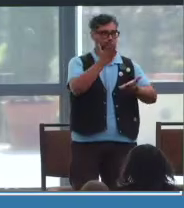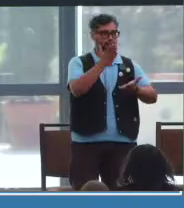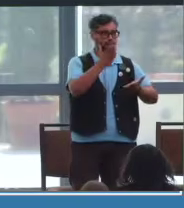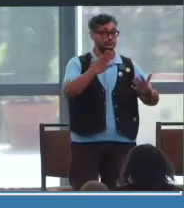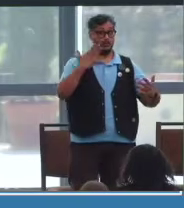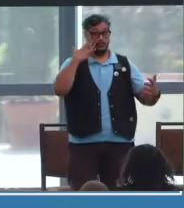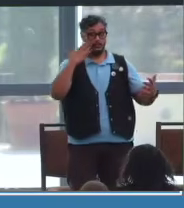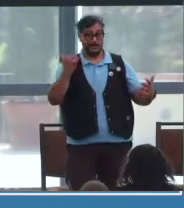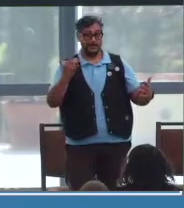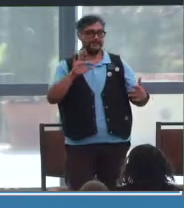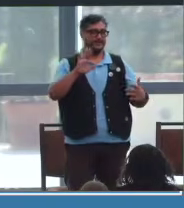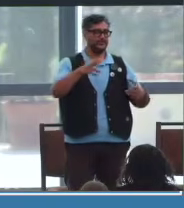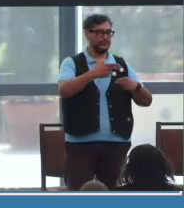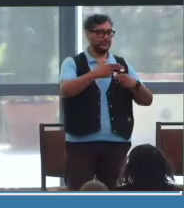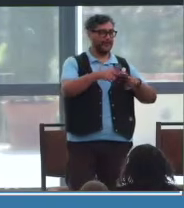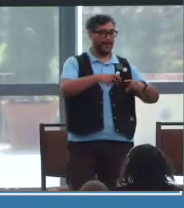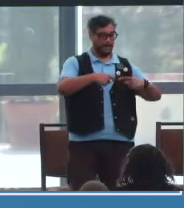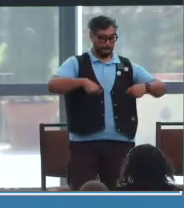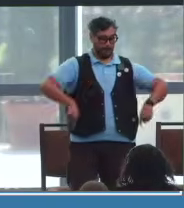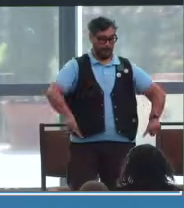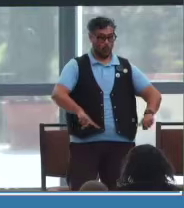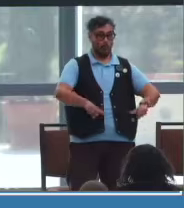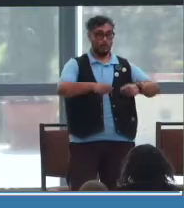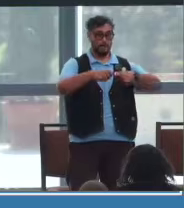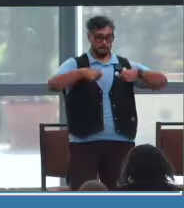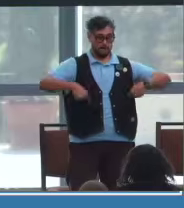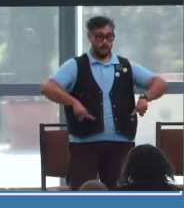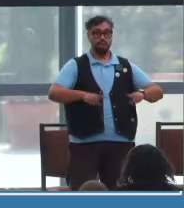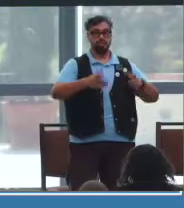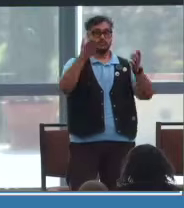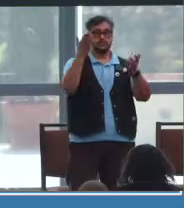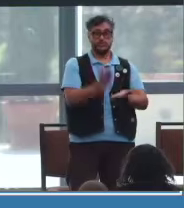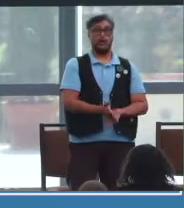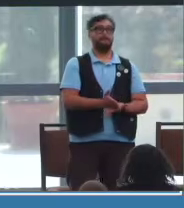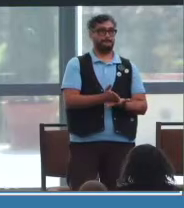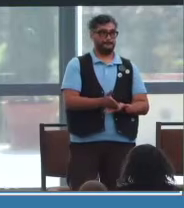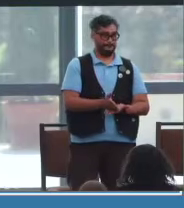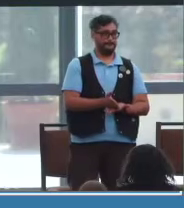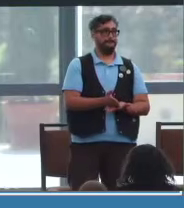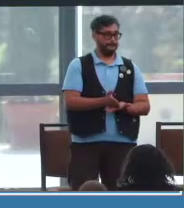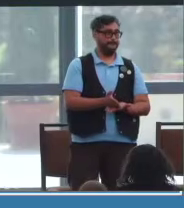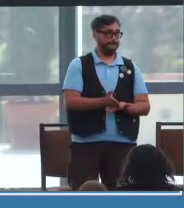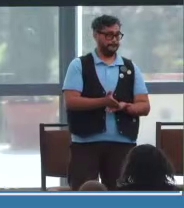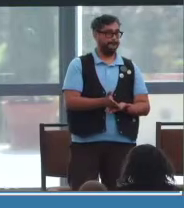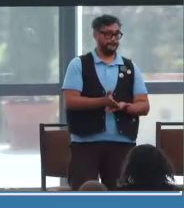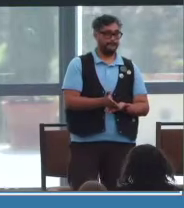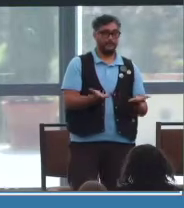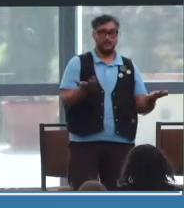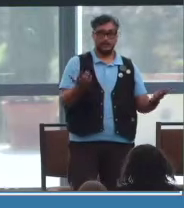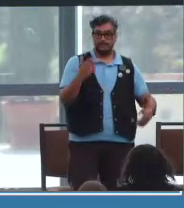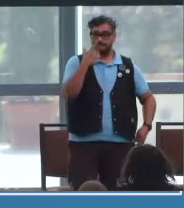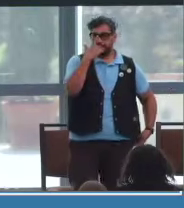not having that egg release from ovarians, the follicular activity that kept your periods going for all those years.